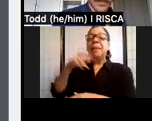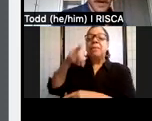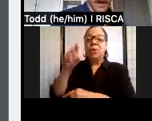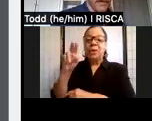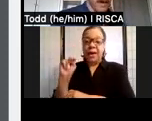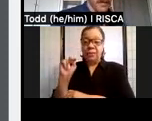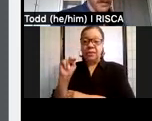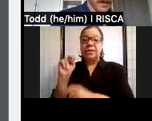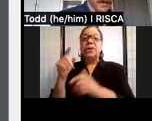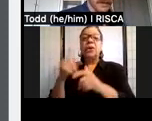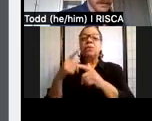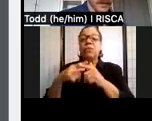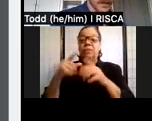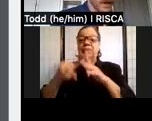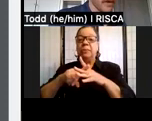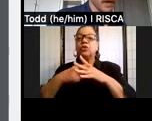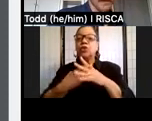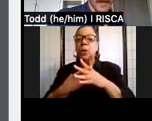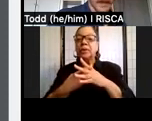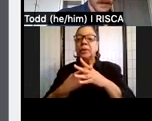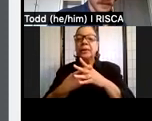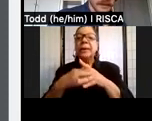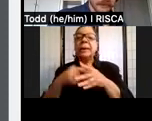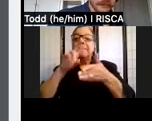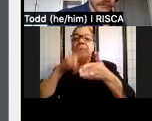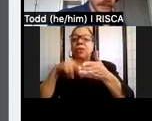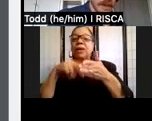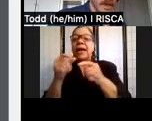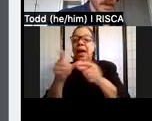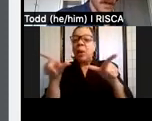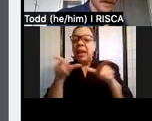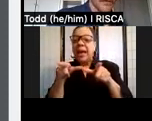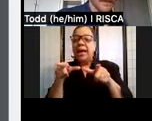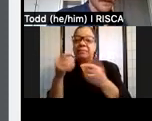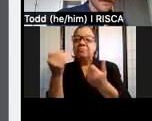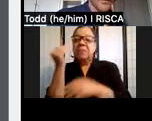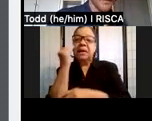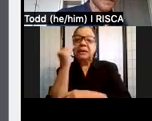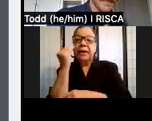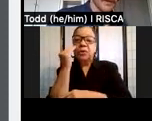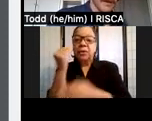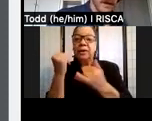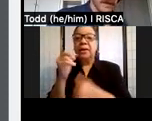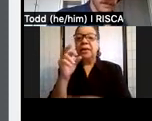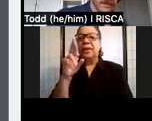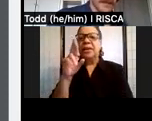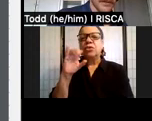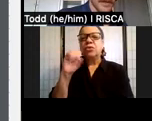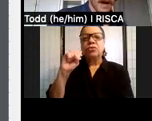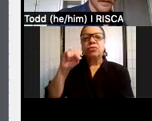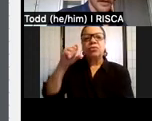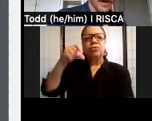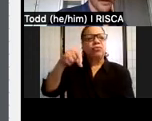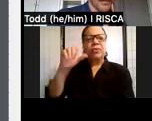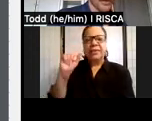We're going to start off today's session by reading a land acknowledgement. It is RISCA, the Rhode Island State Council on the Arts, practice